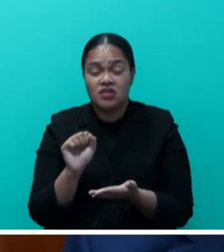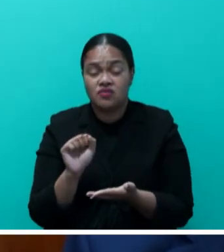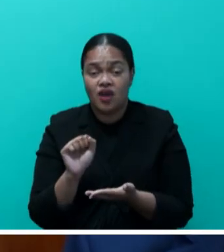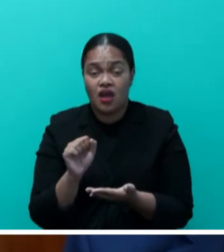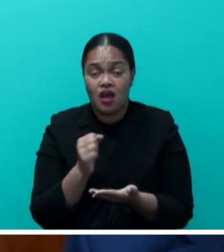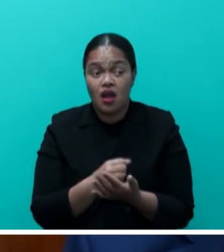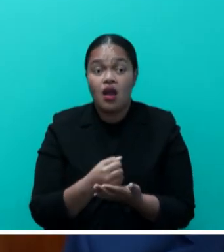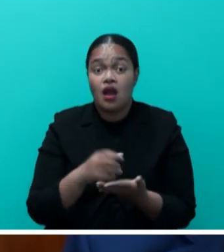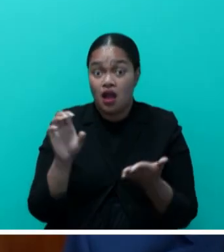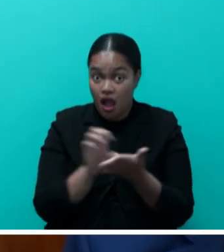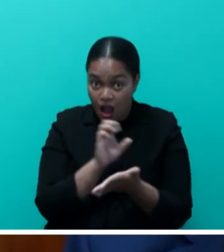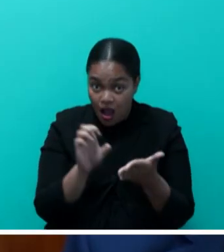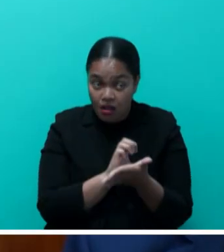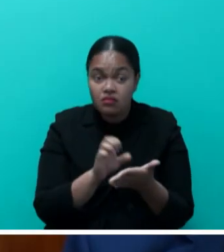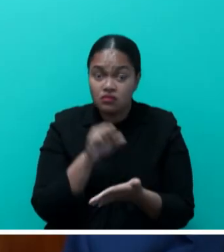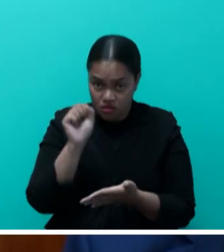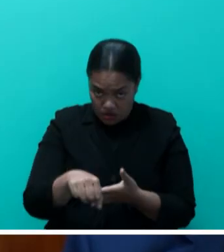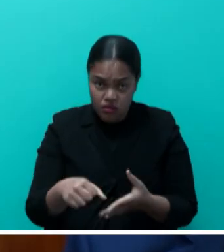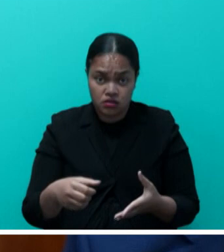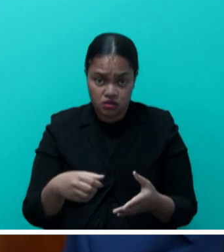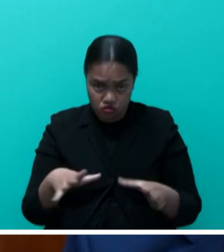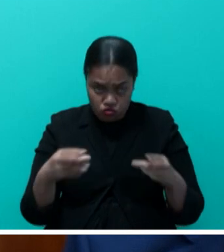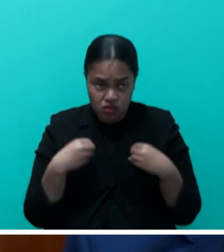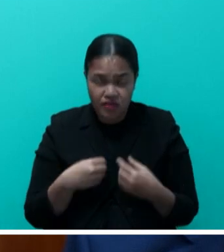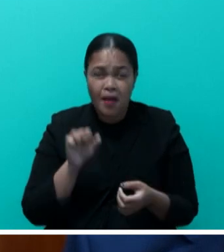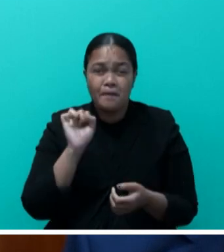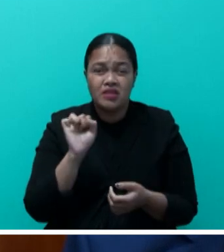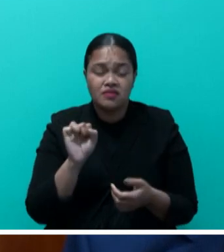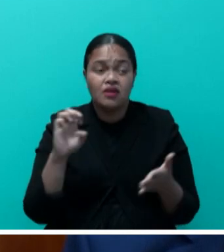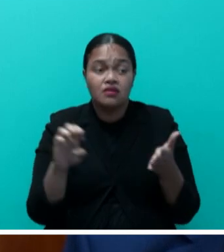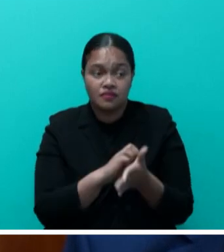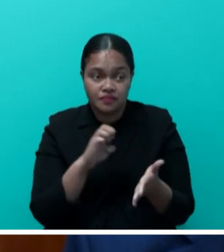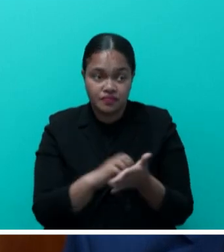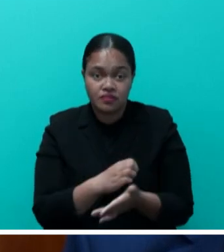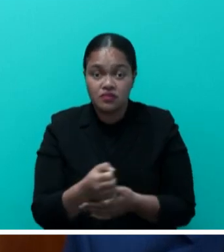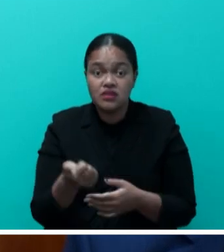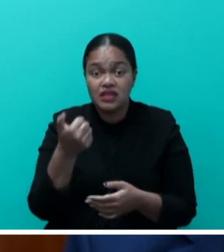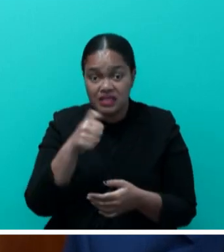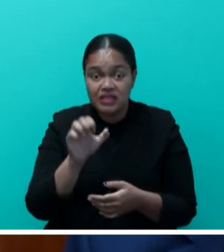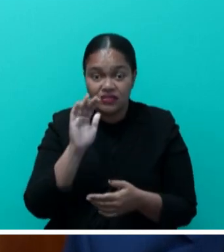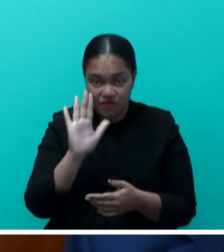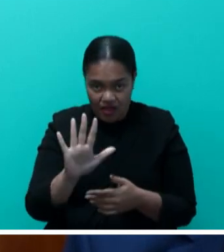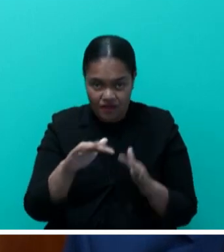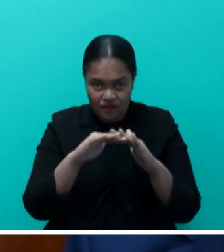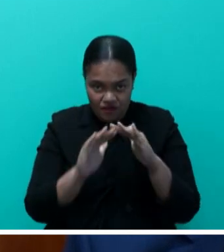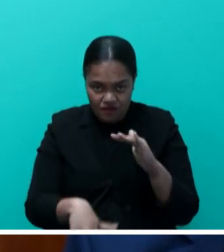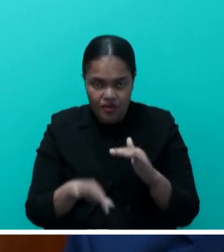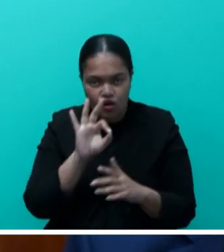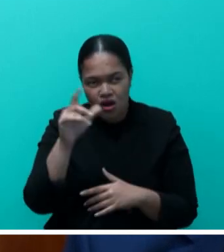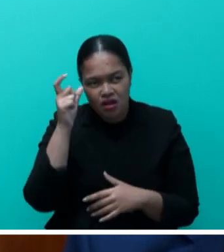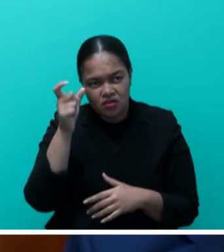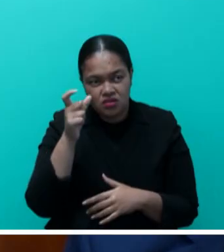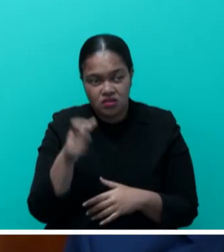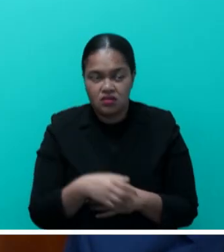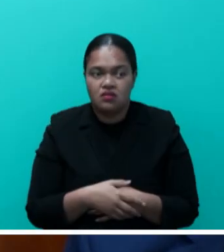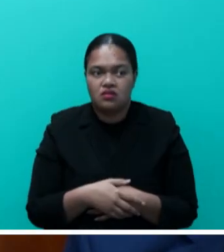are receiving assistance, bus fare assistance 65 and under. And her concern about them not receiving